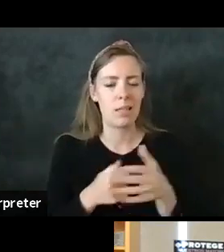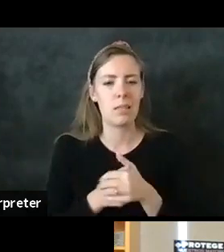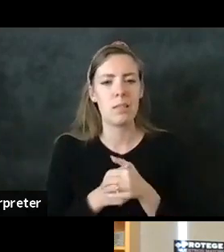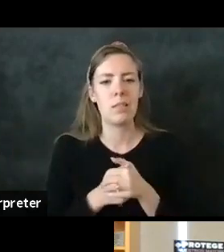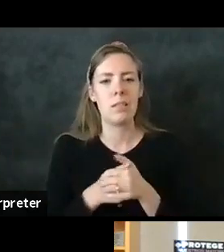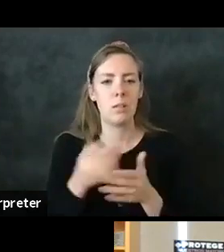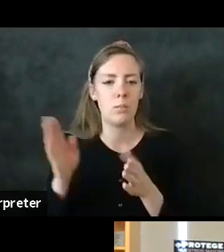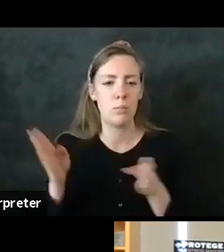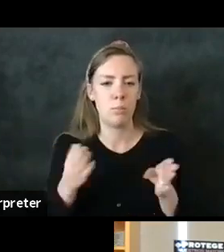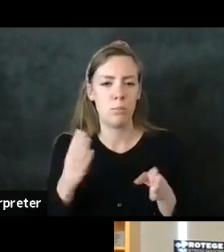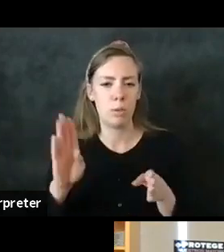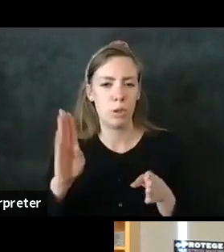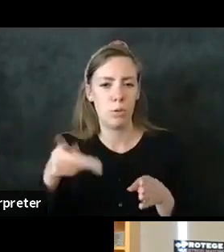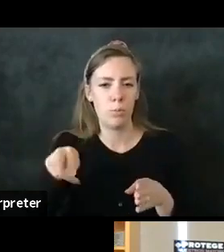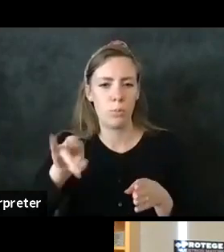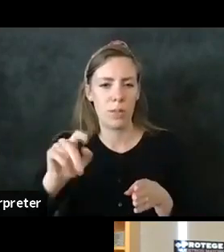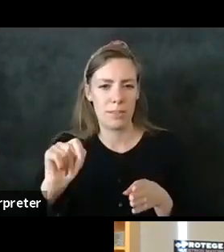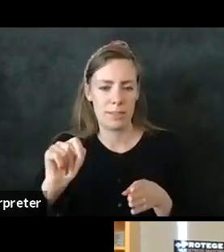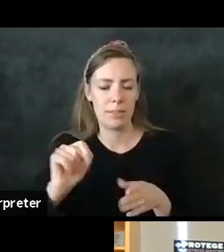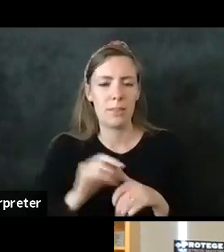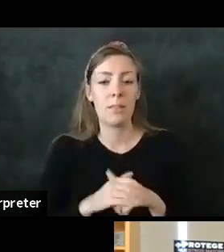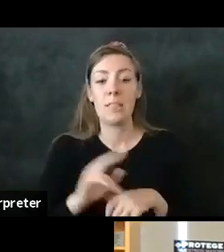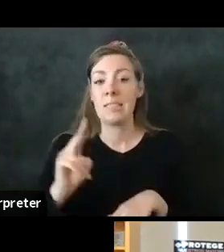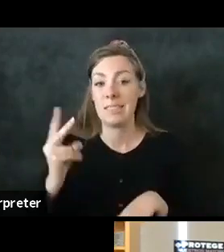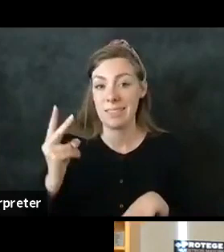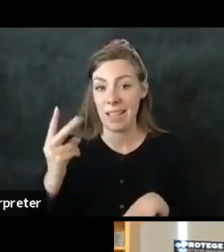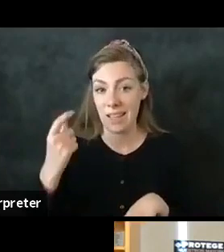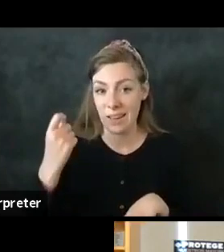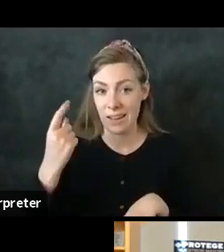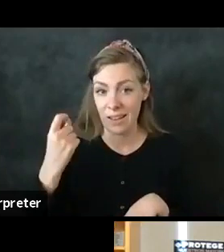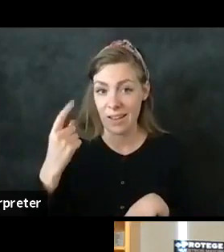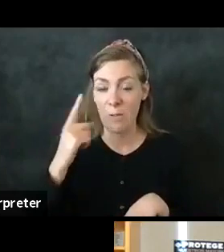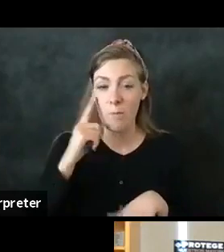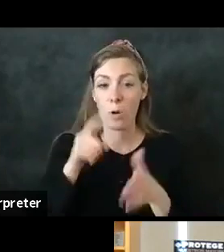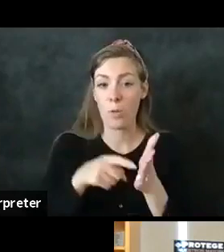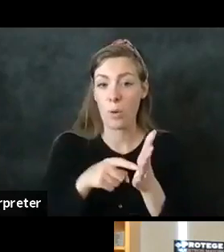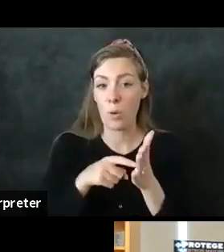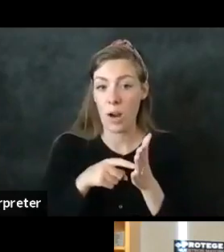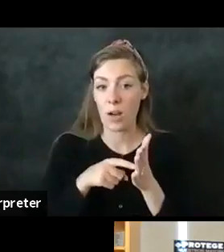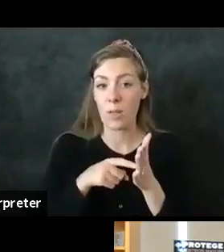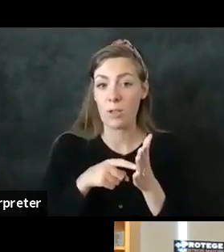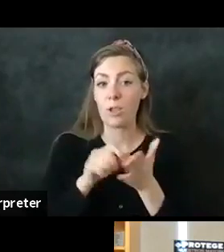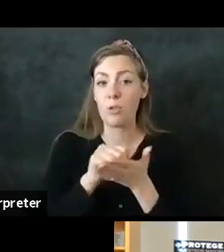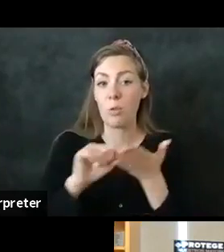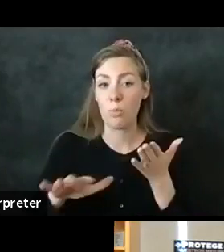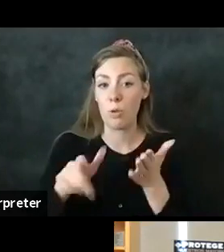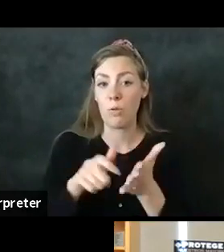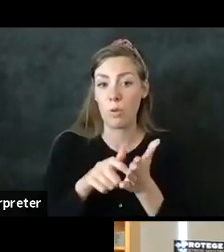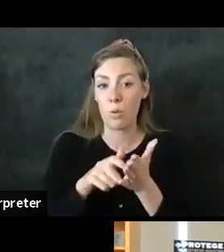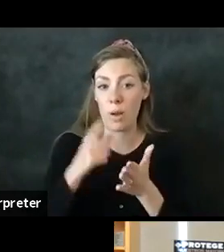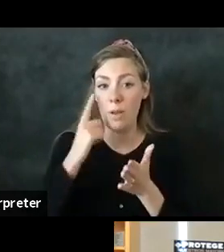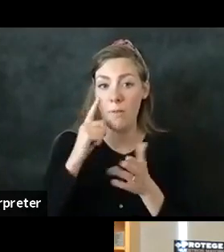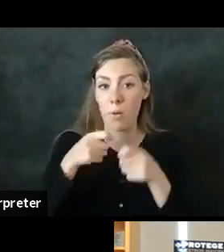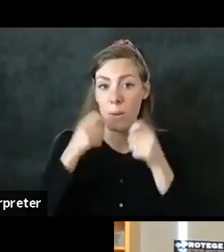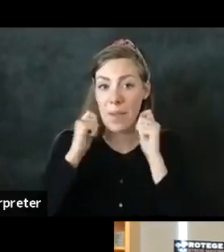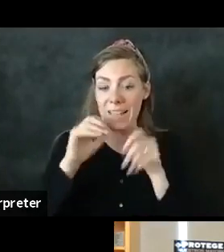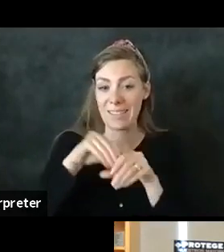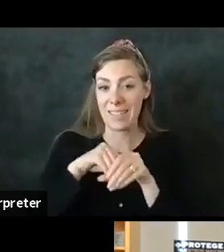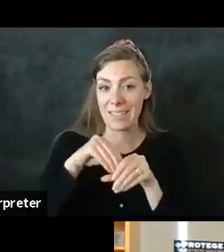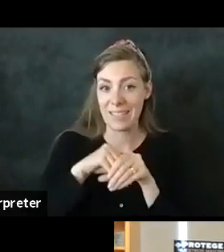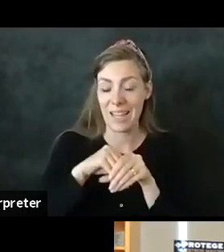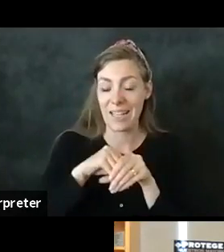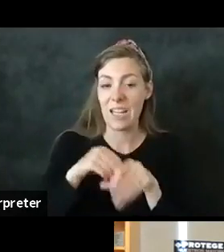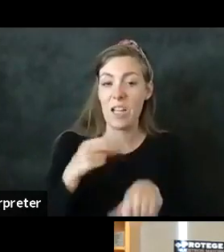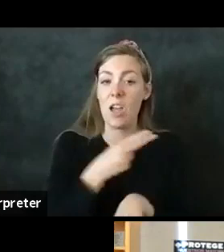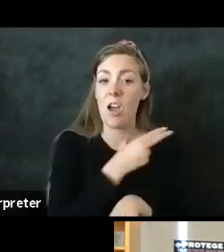is. Second, in terms of the requirements for lifting of the mask mandate, COVID-19 hospitalizations